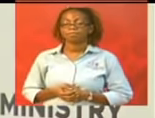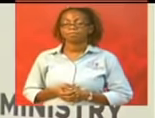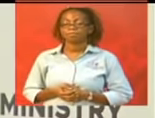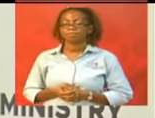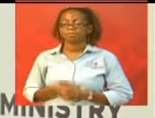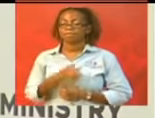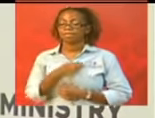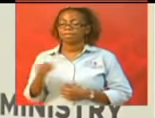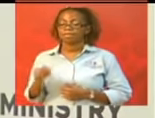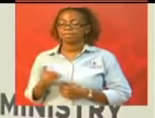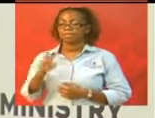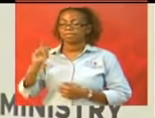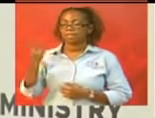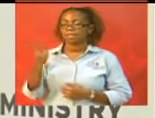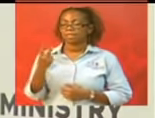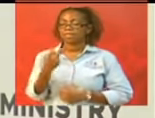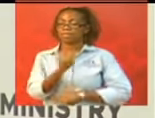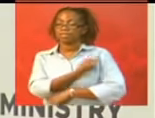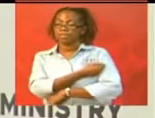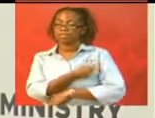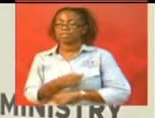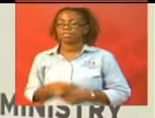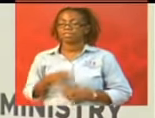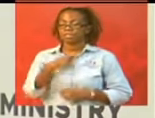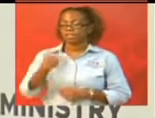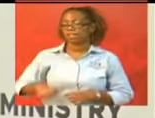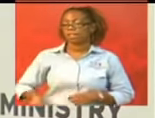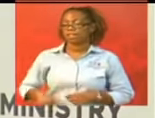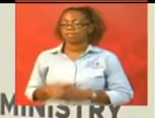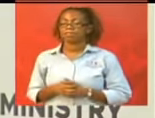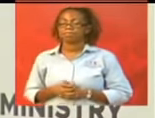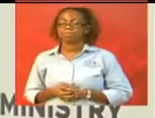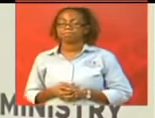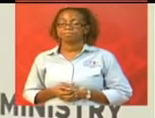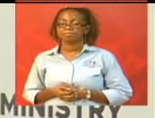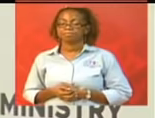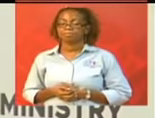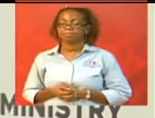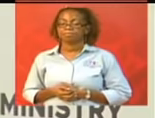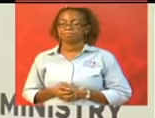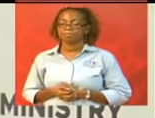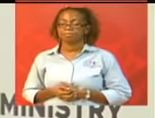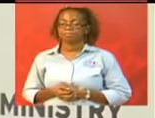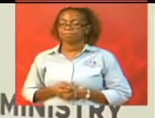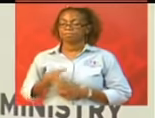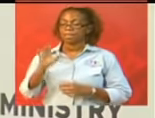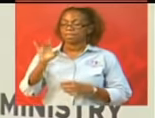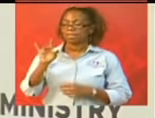for the last 3 days would have been, which is at the 14th to 18th of June,